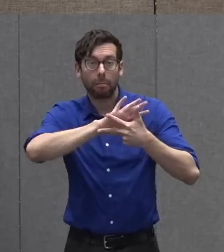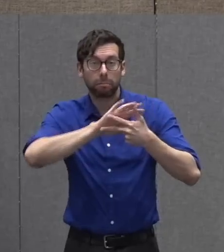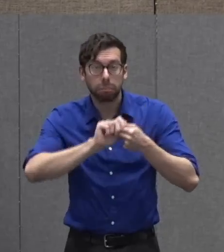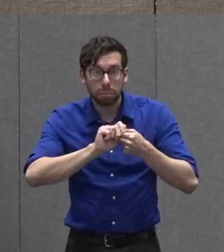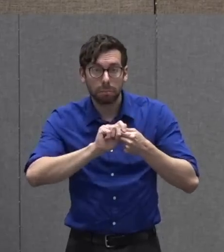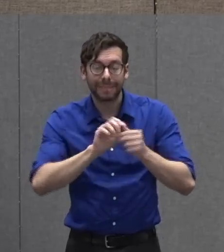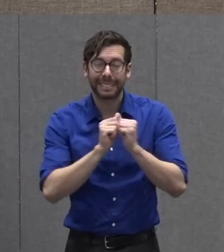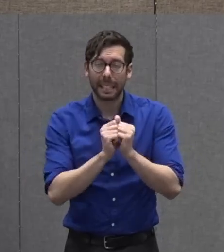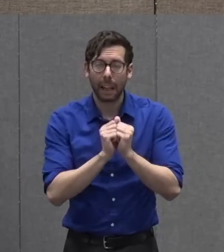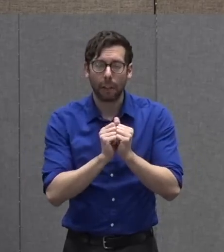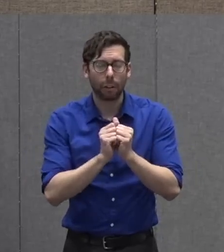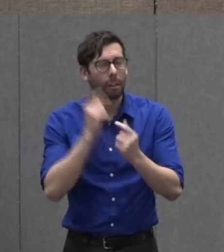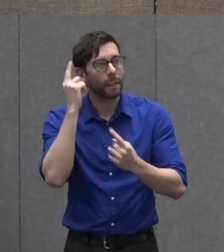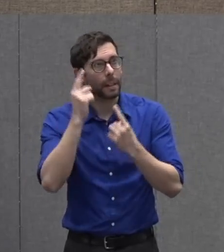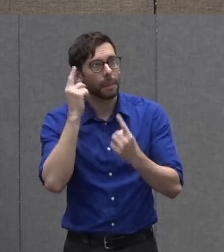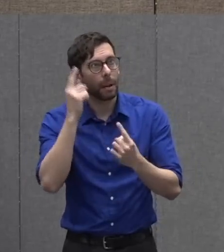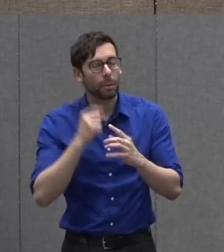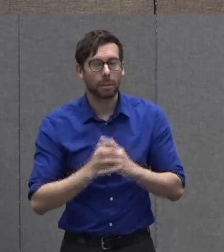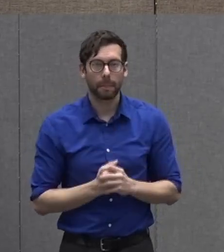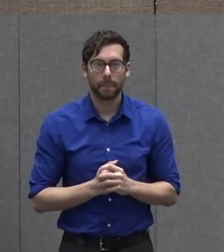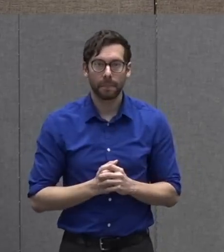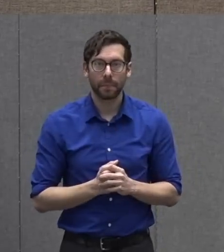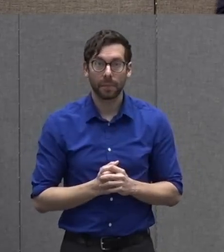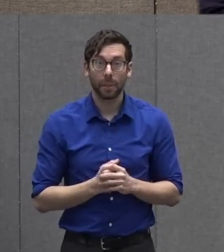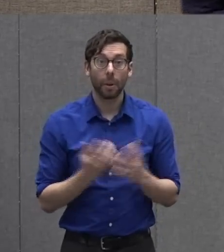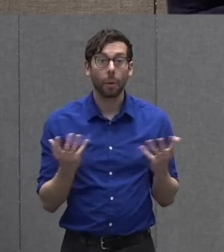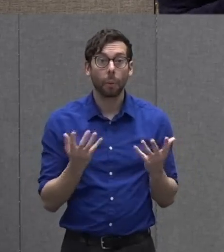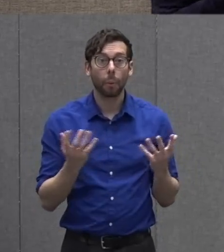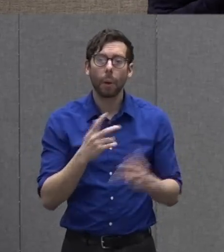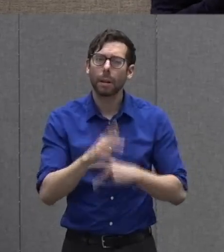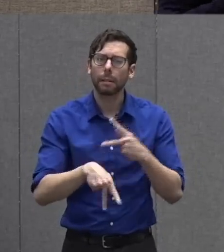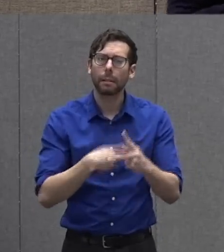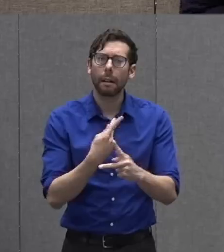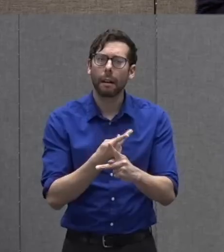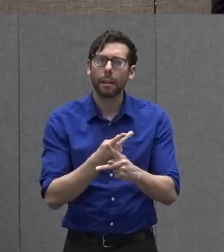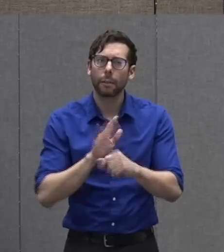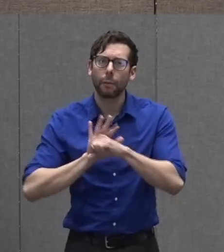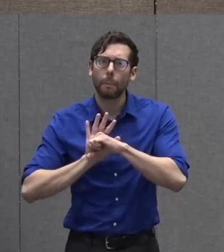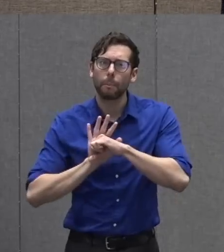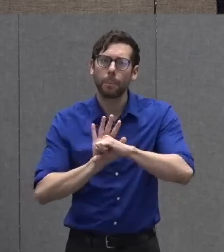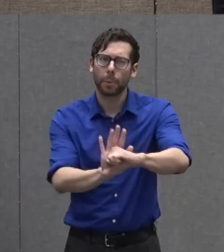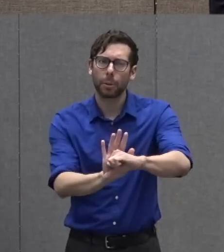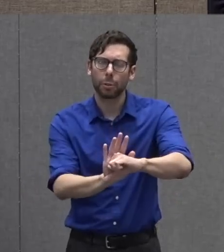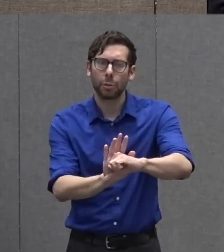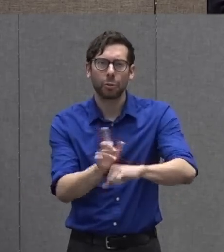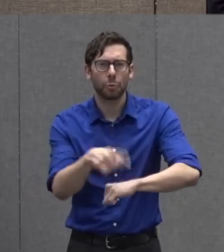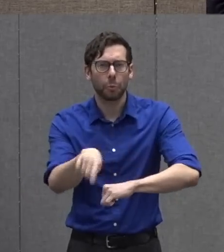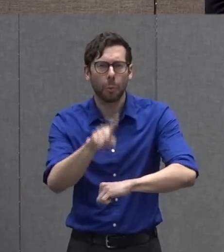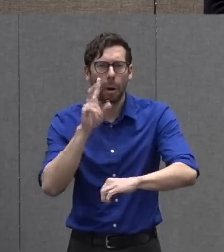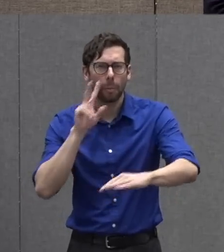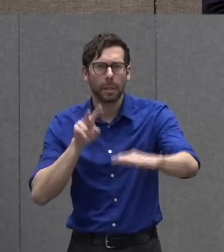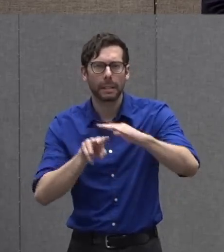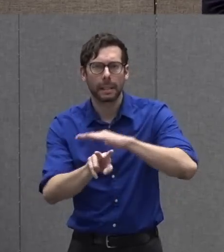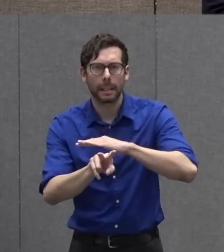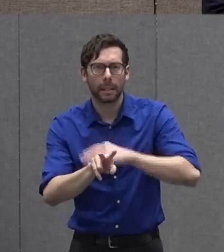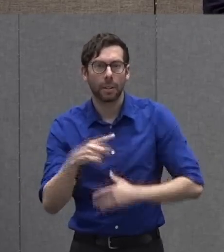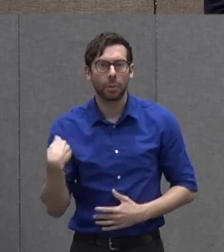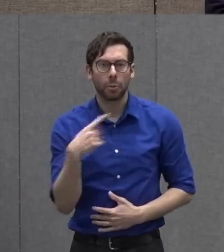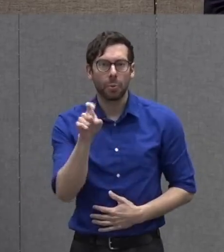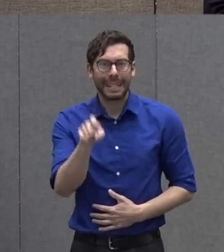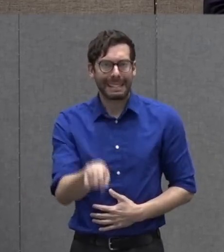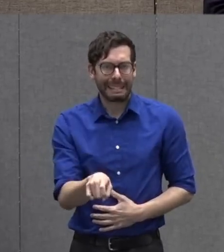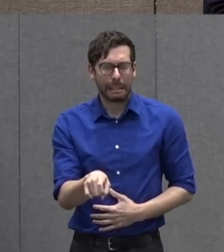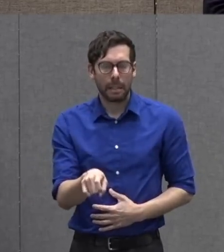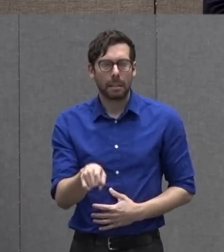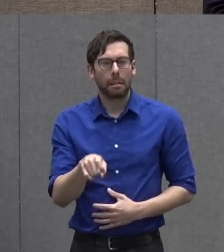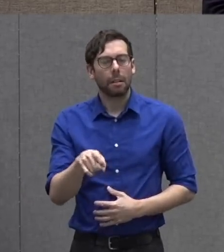push do you predict we would need the strength to